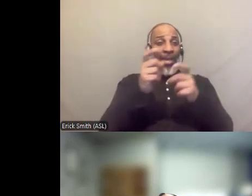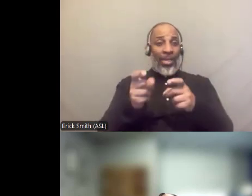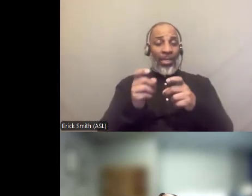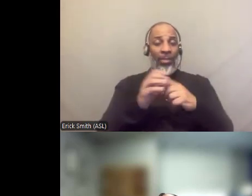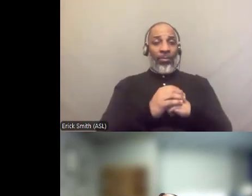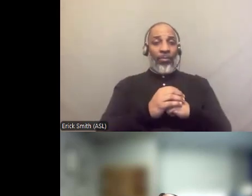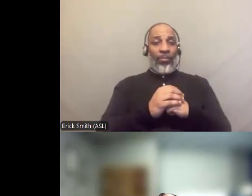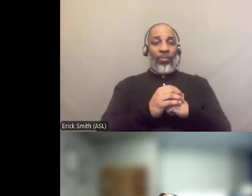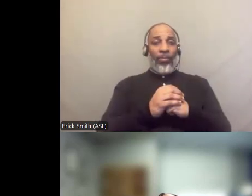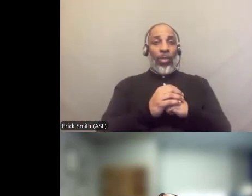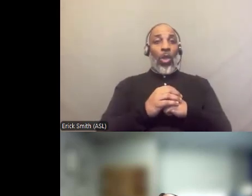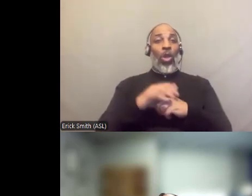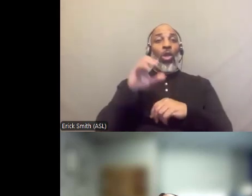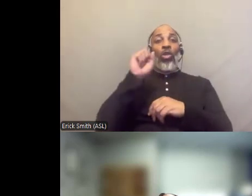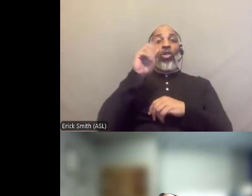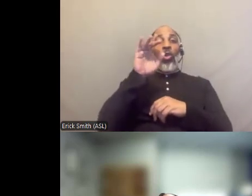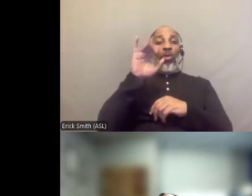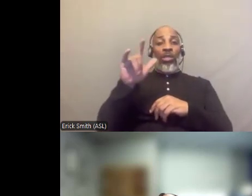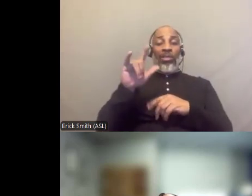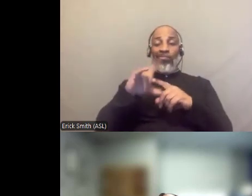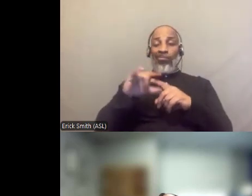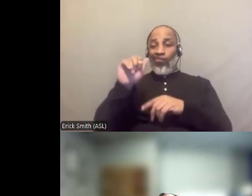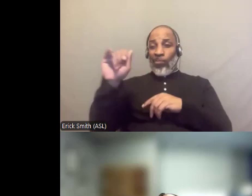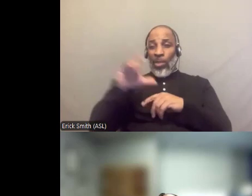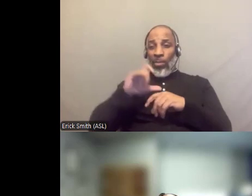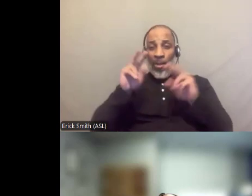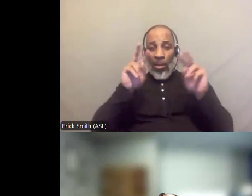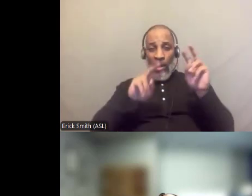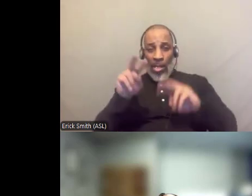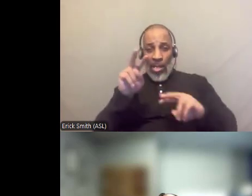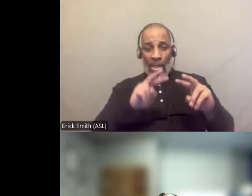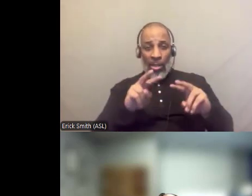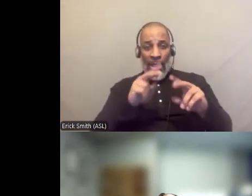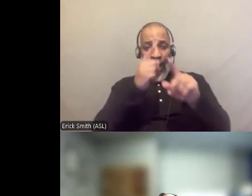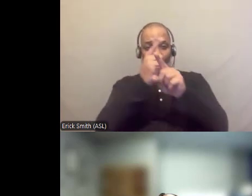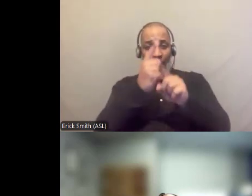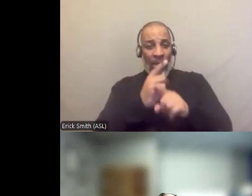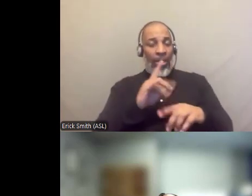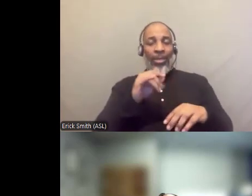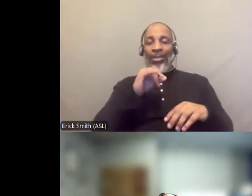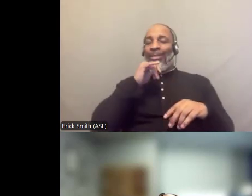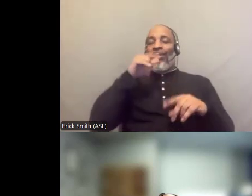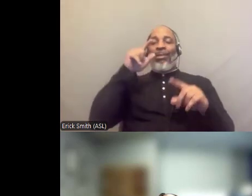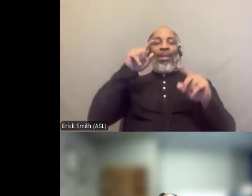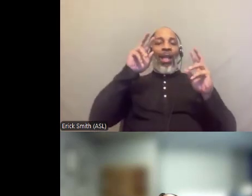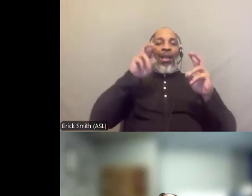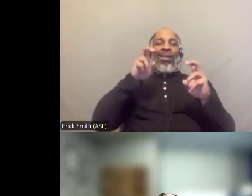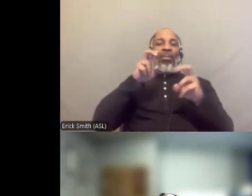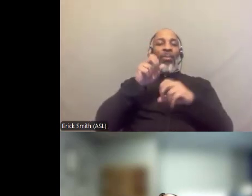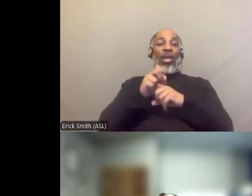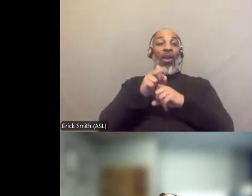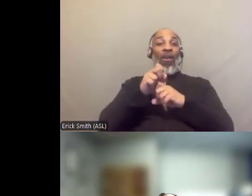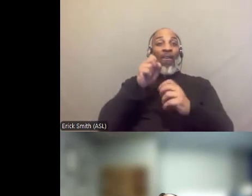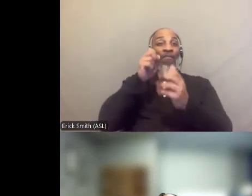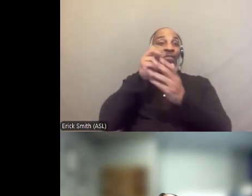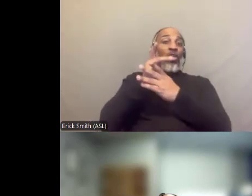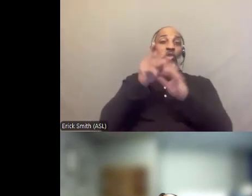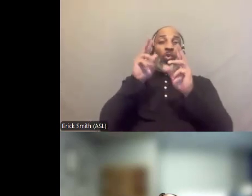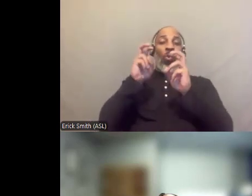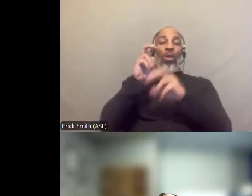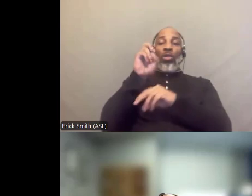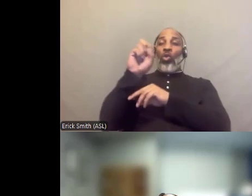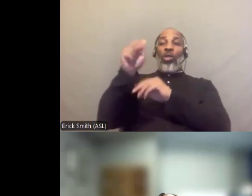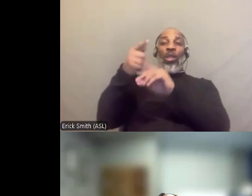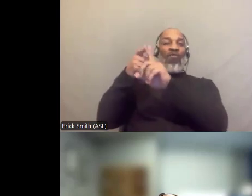Although Social Security reviewed this document for accuracy, it does not constitute an official Social Security communication.